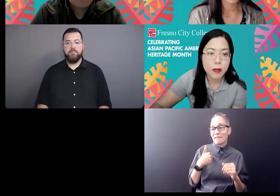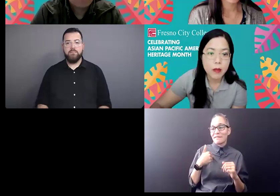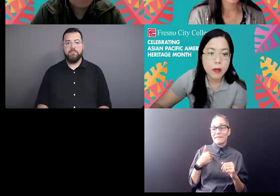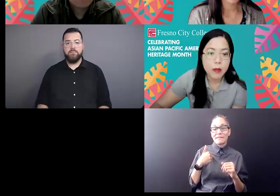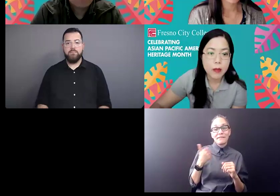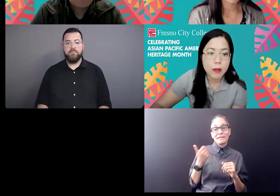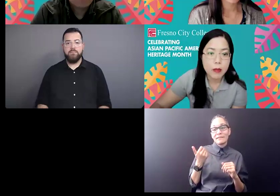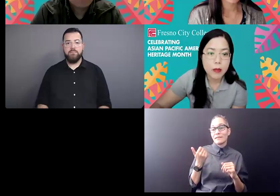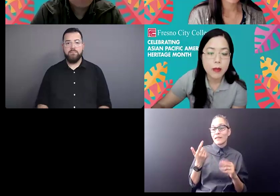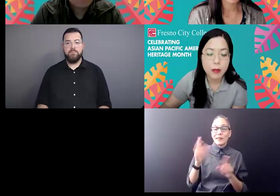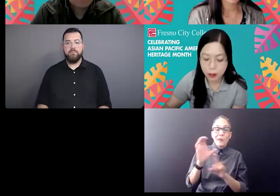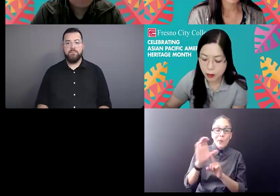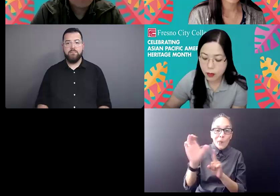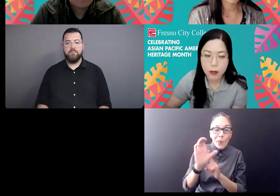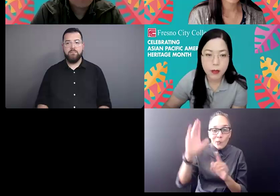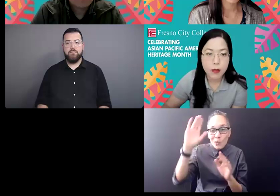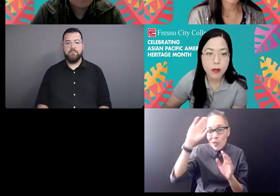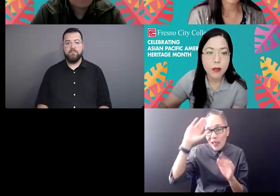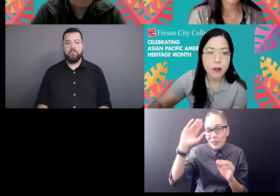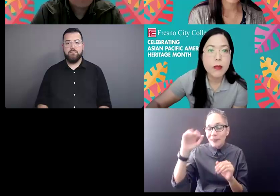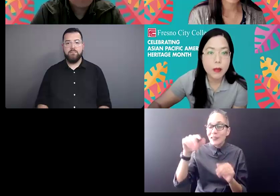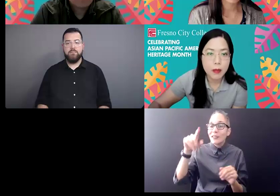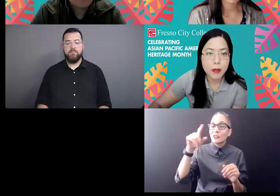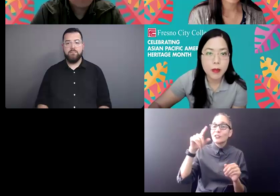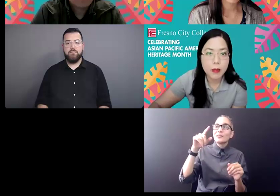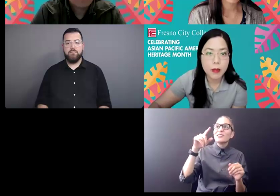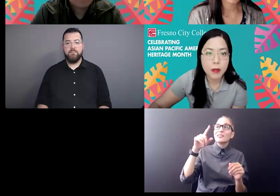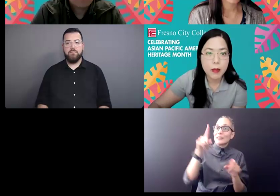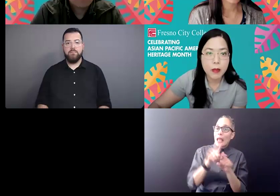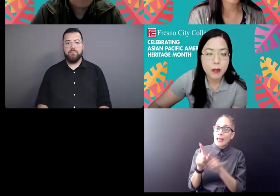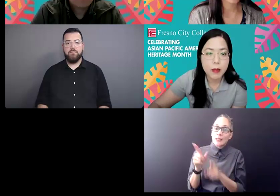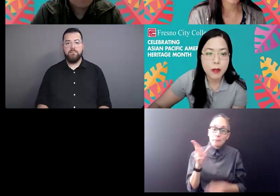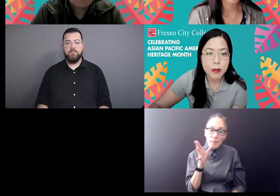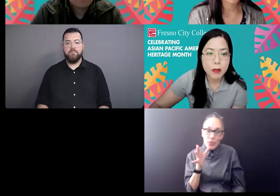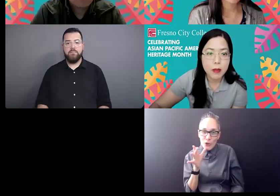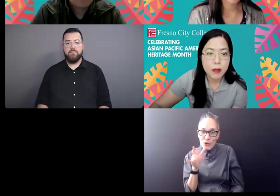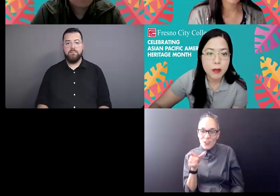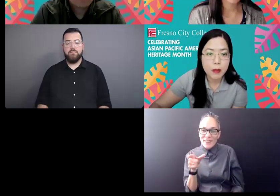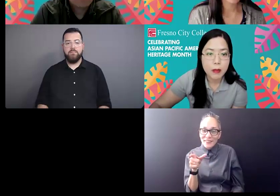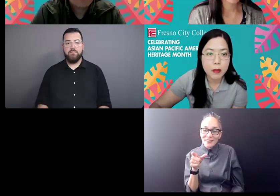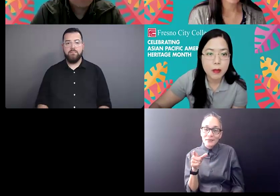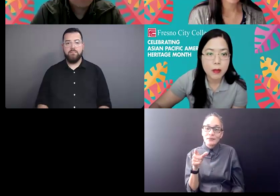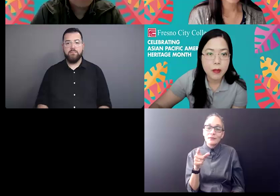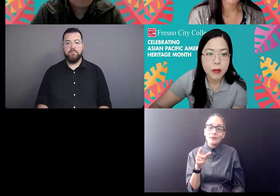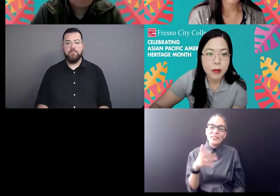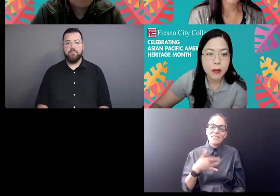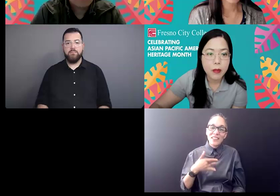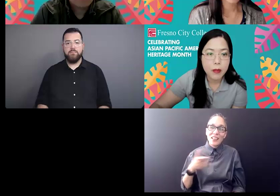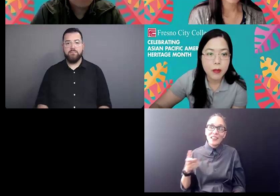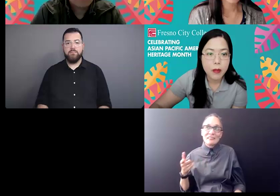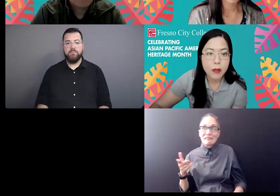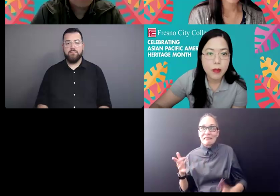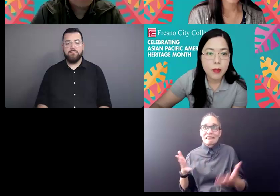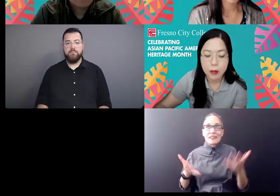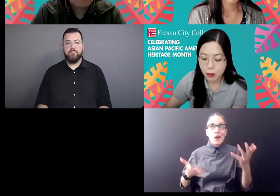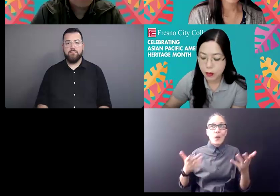cultural expectations, as you know, as being a mother, that would like kind of you know, pull at you to kind of say, hey,